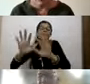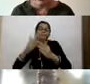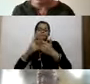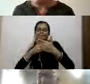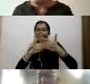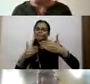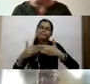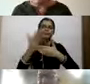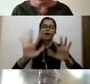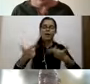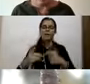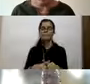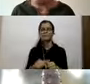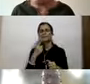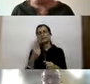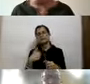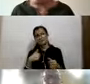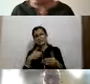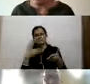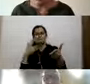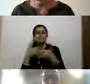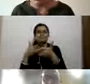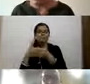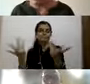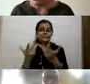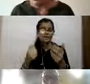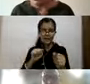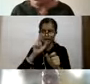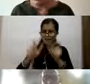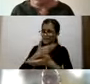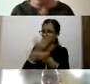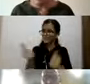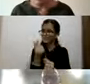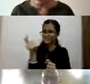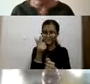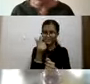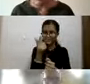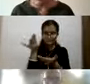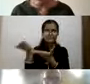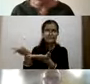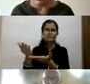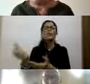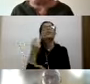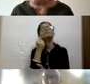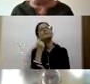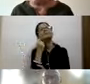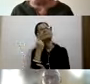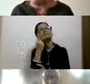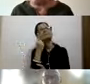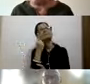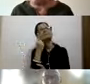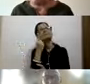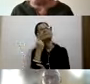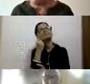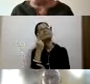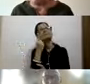it? So I think my main challenge was convincing the current users to understand that in the long term, this will